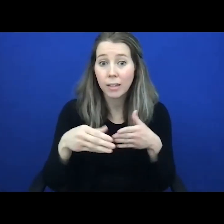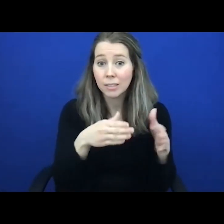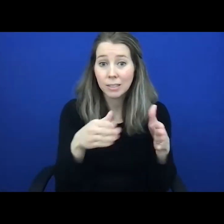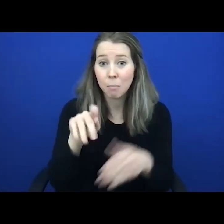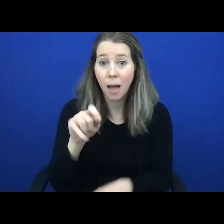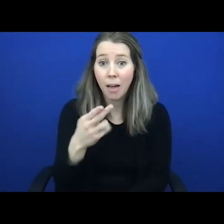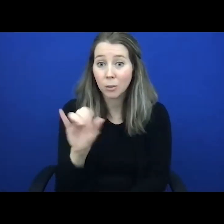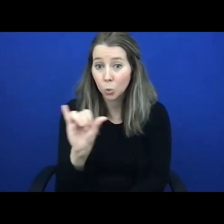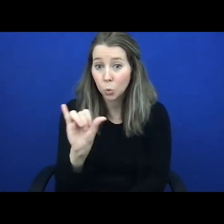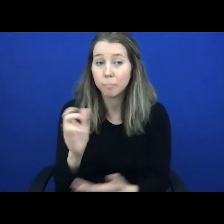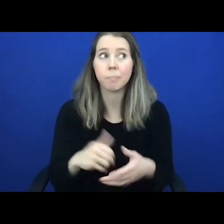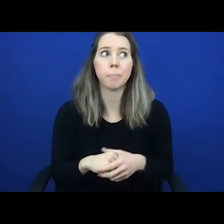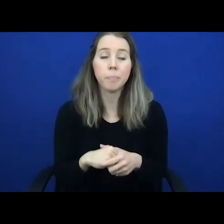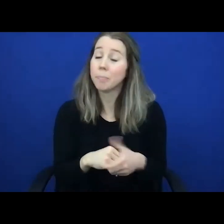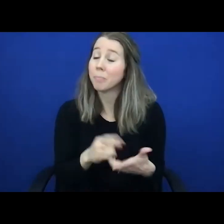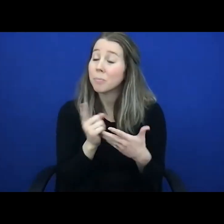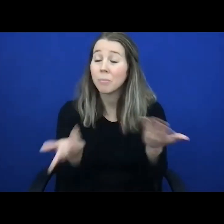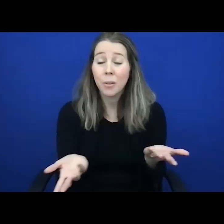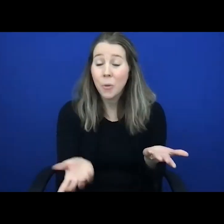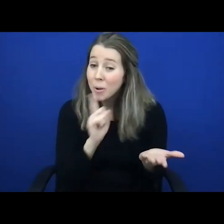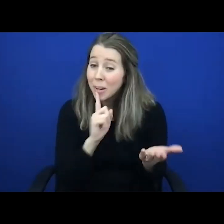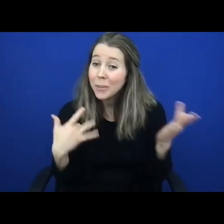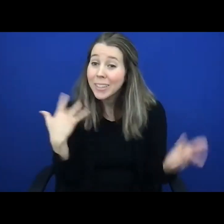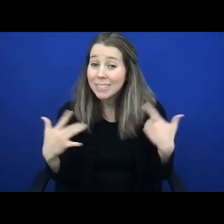well. So it's a really exciting